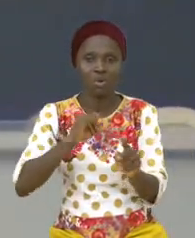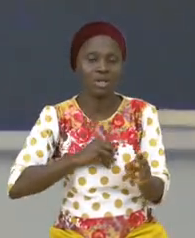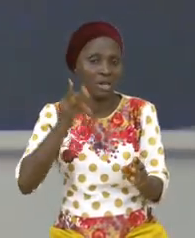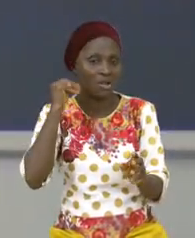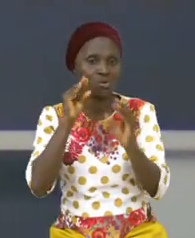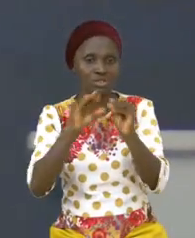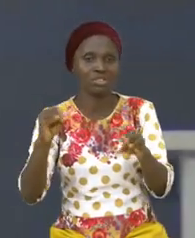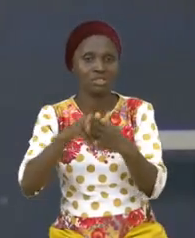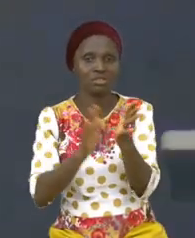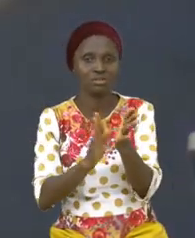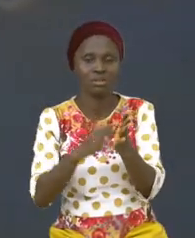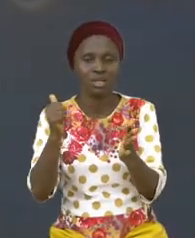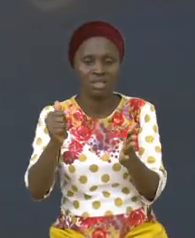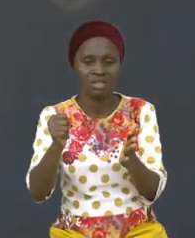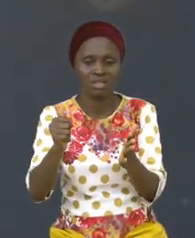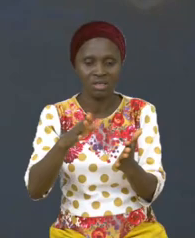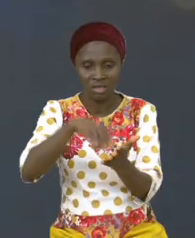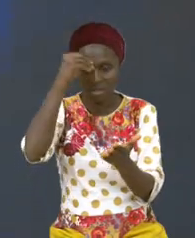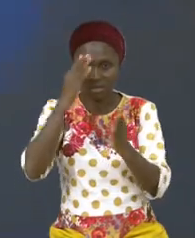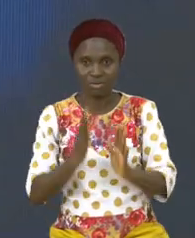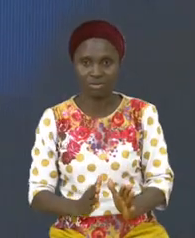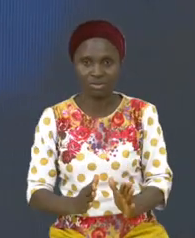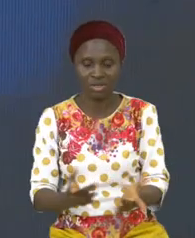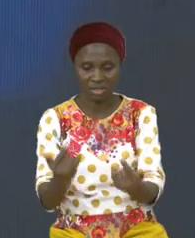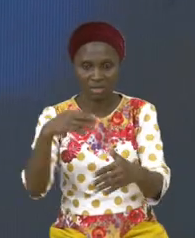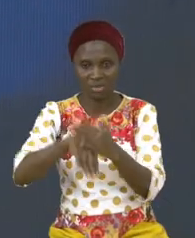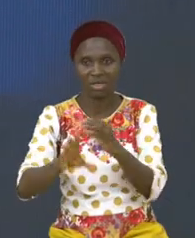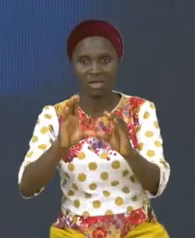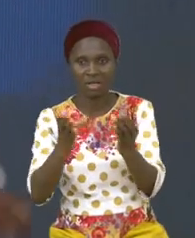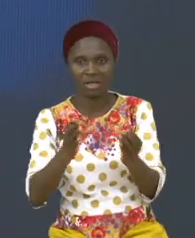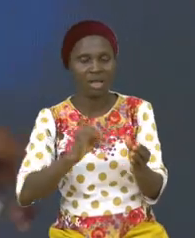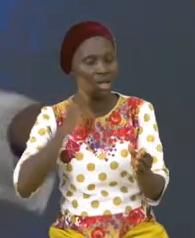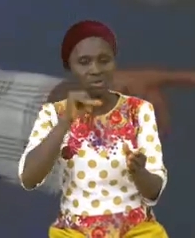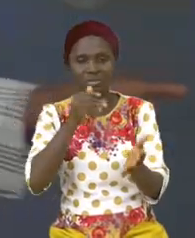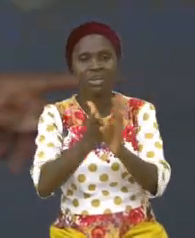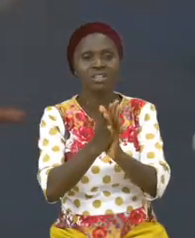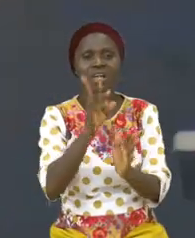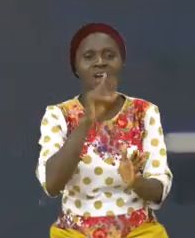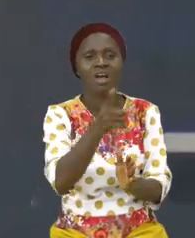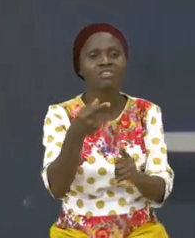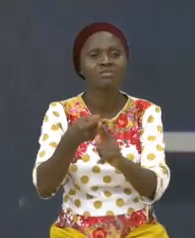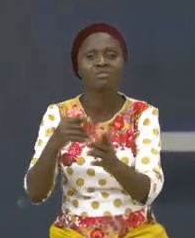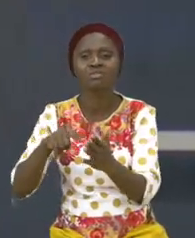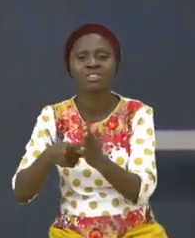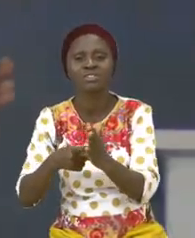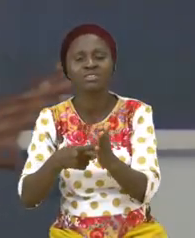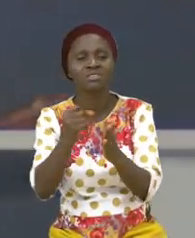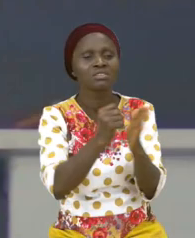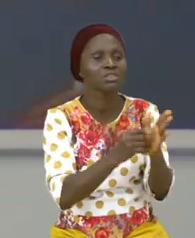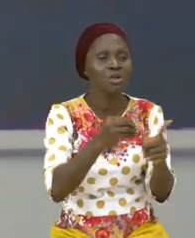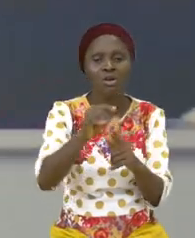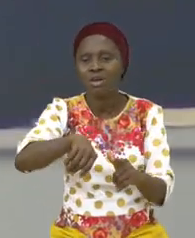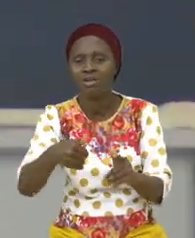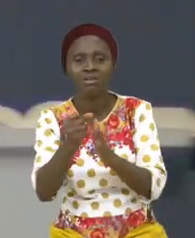in, I didn't say, are you from town? Are you from village? Are you from this side or that side?